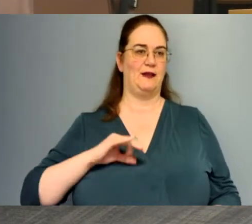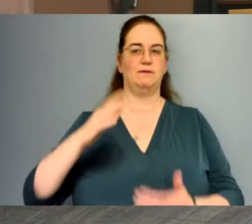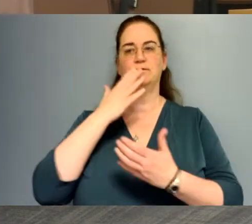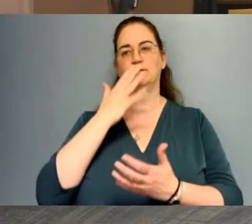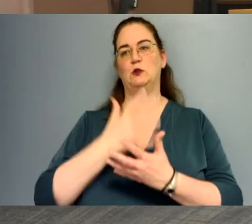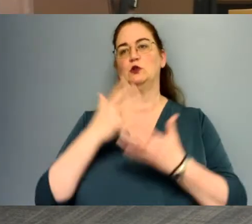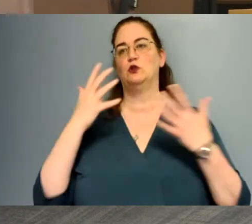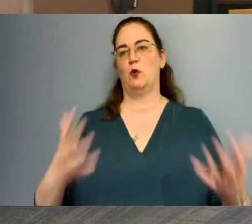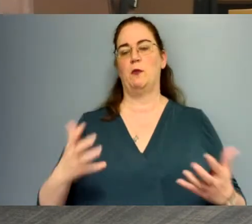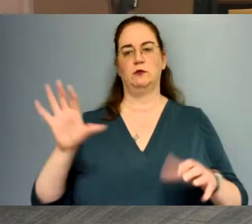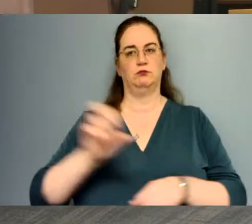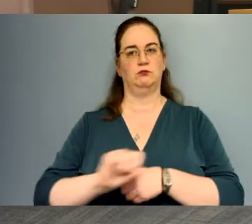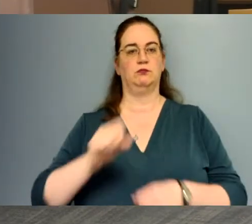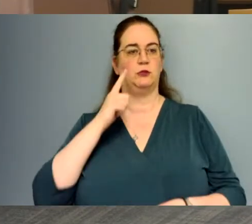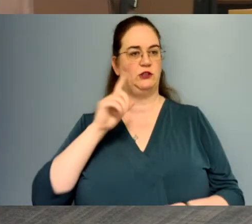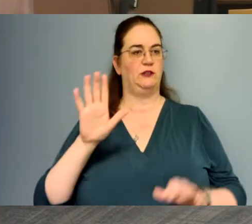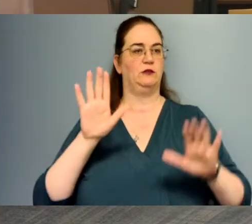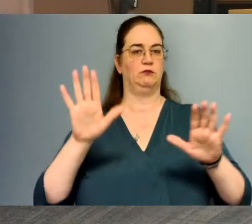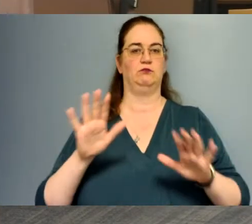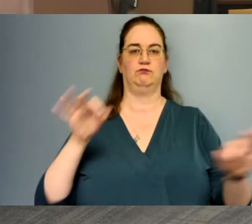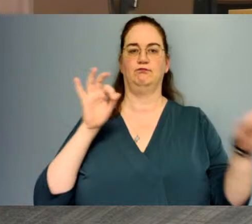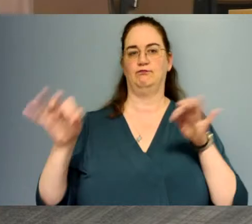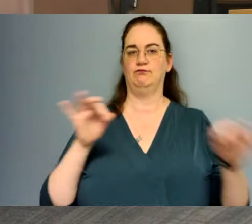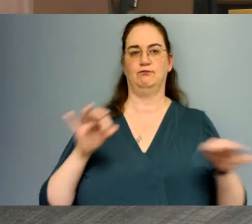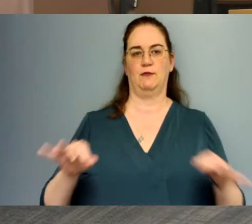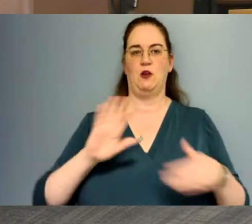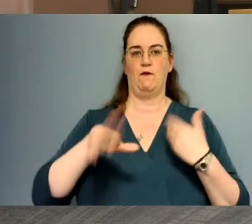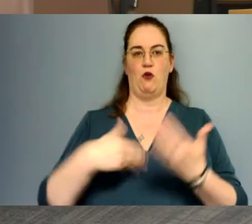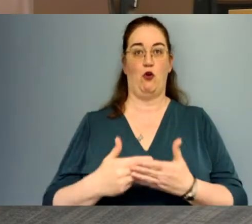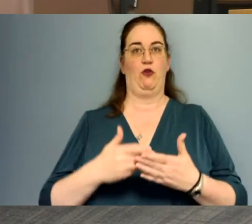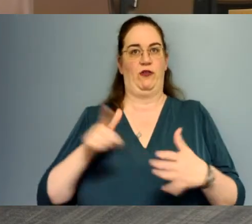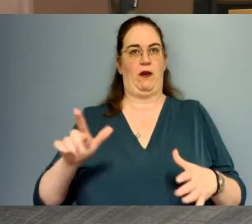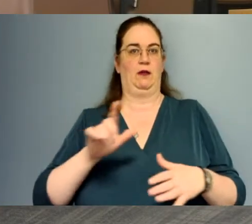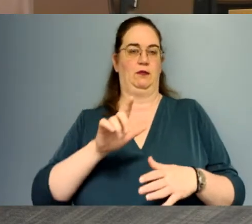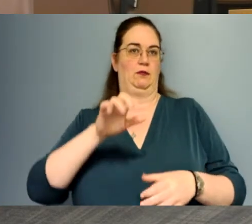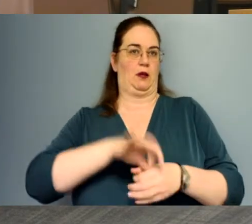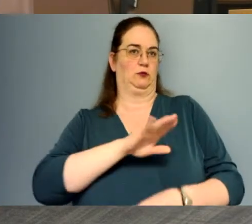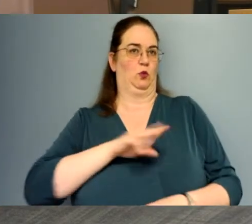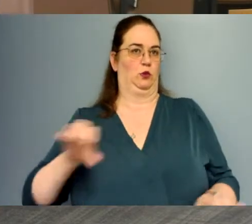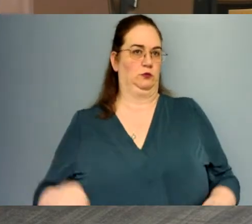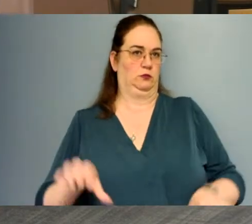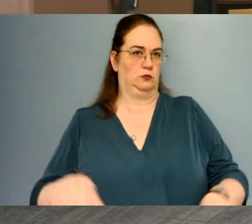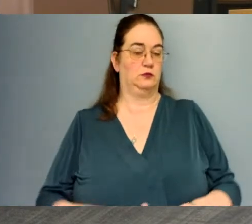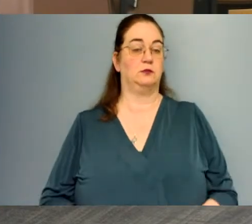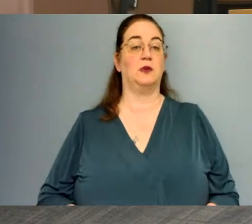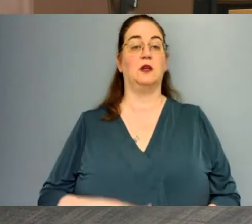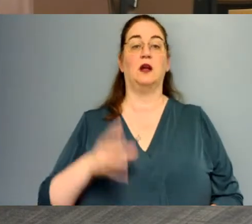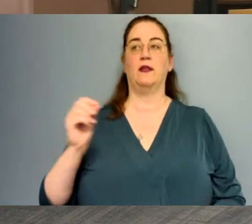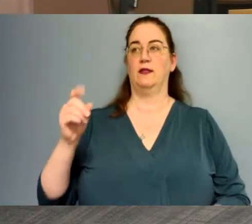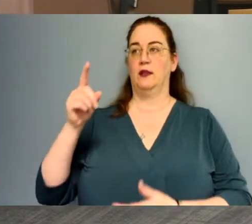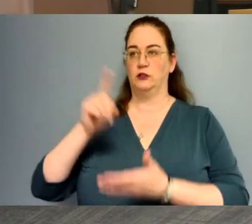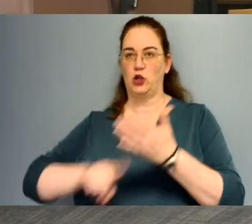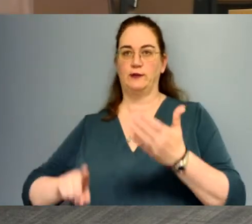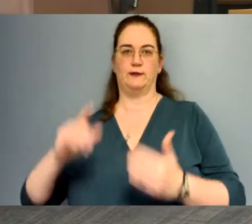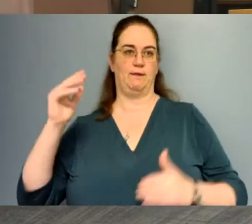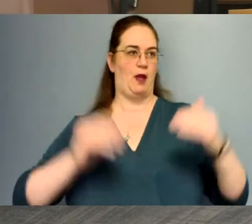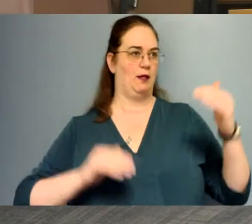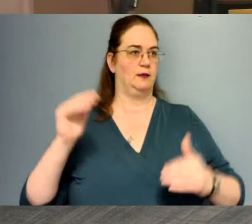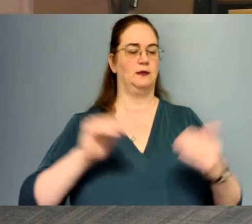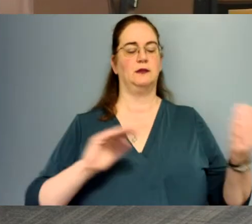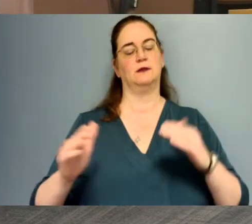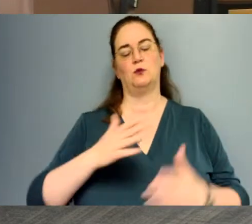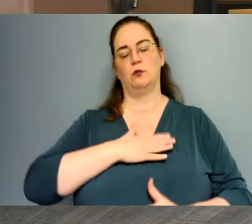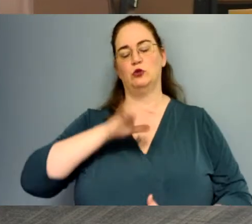so much, because he did a very good explanation of all that they do, and the checks and balances back and forth,